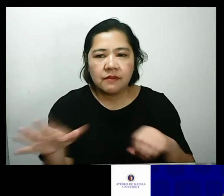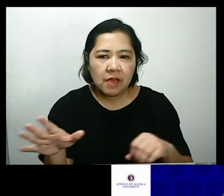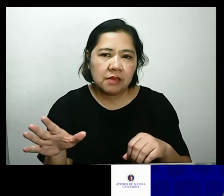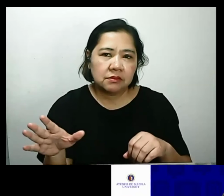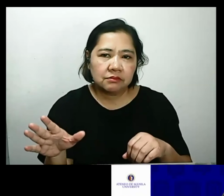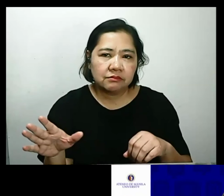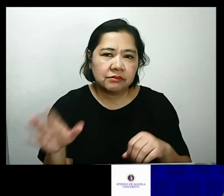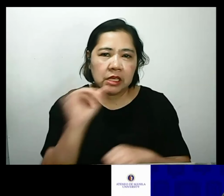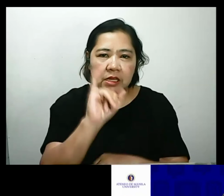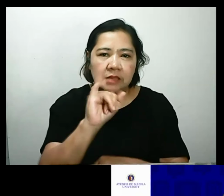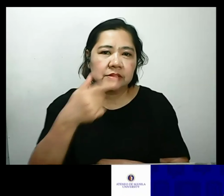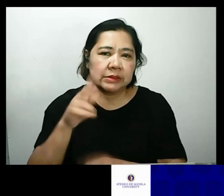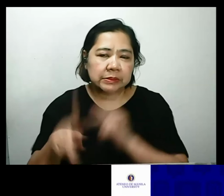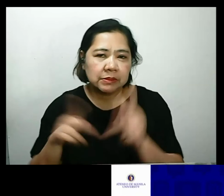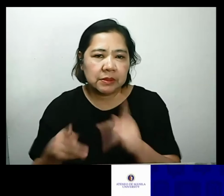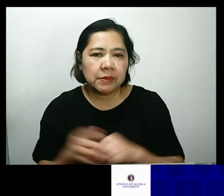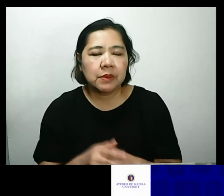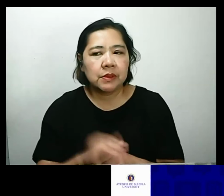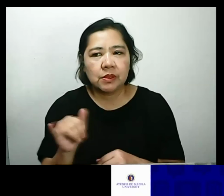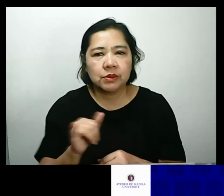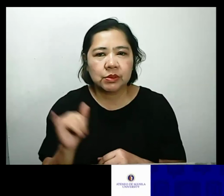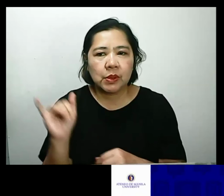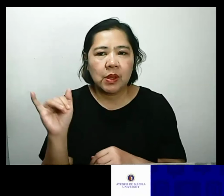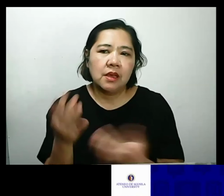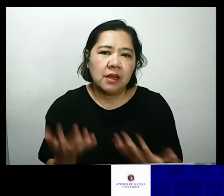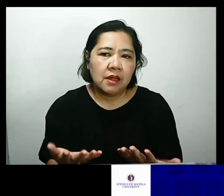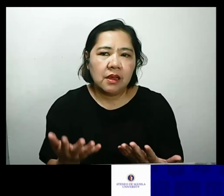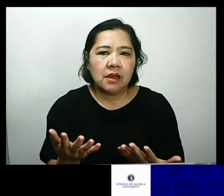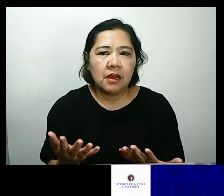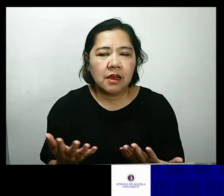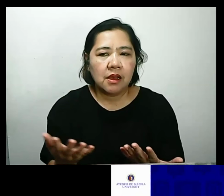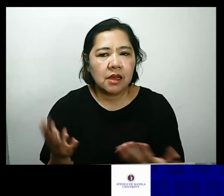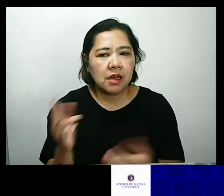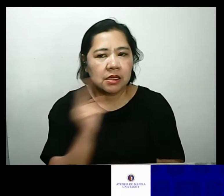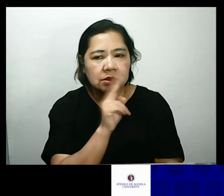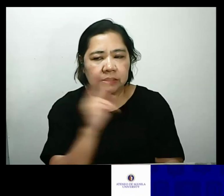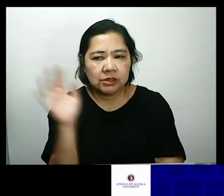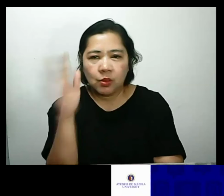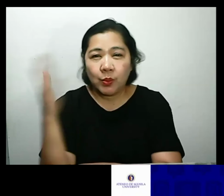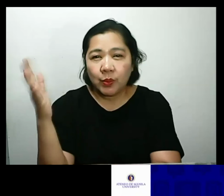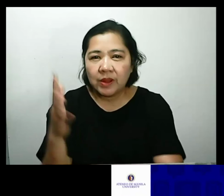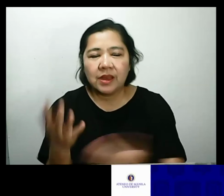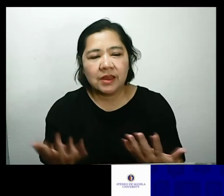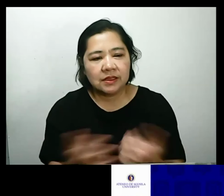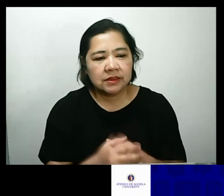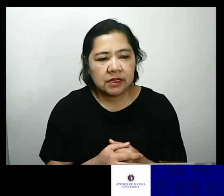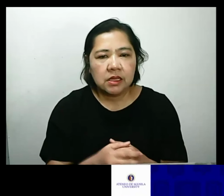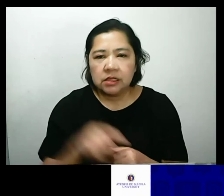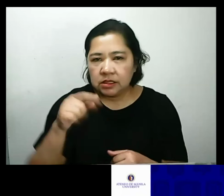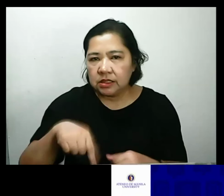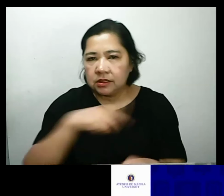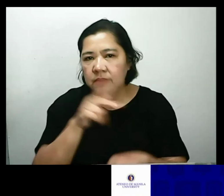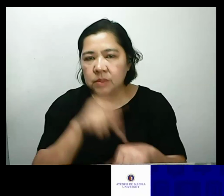local biodiversity and wildlife in that area. And for us, for many civil society in the Philippines, we have